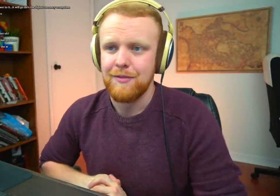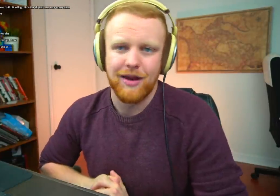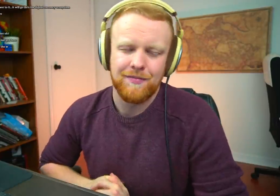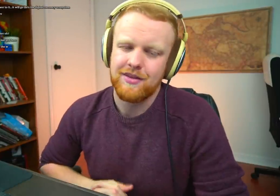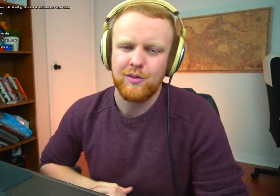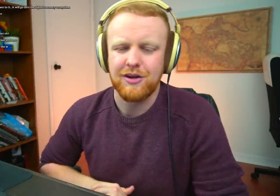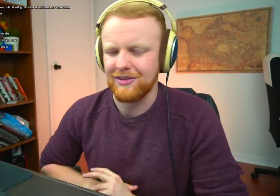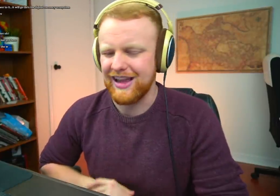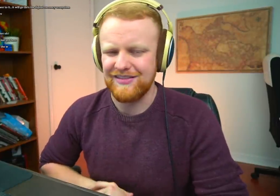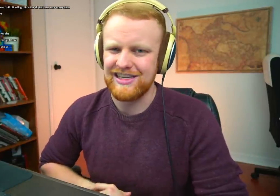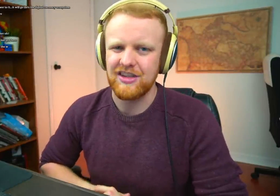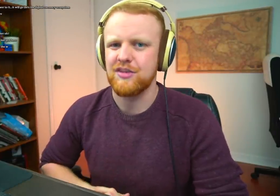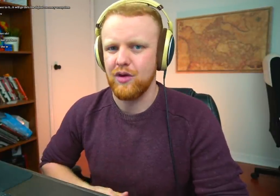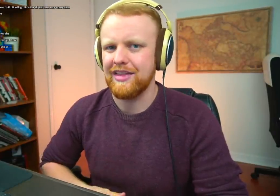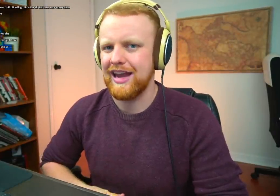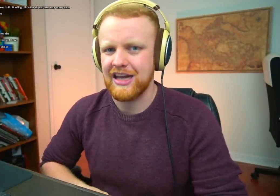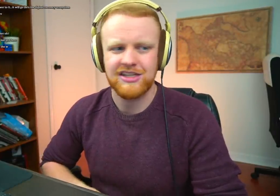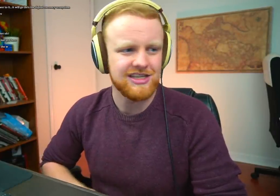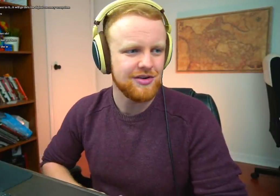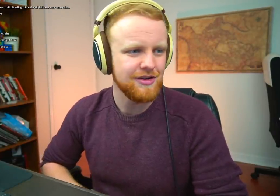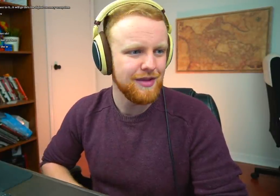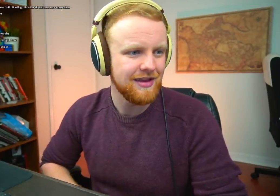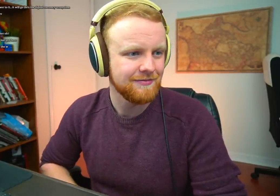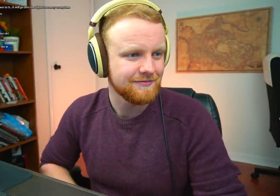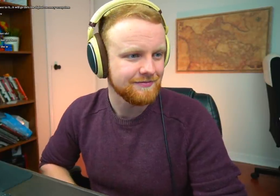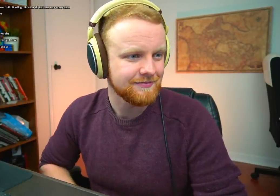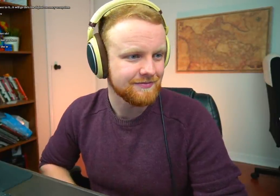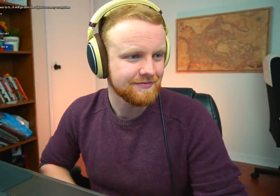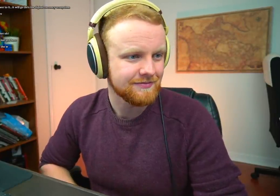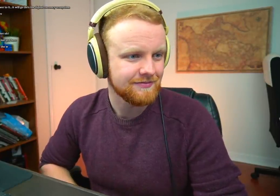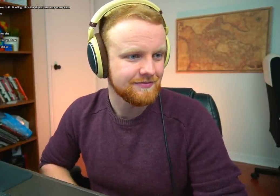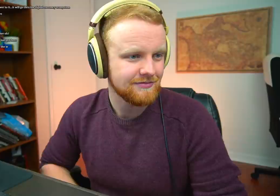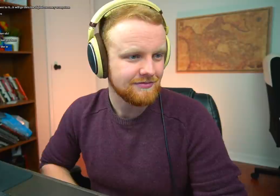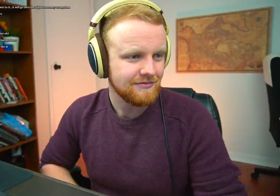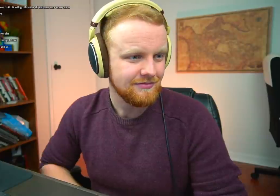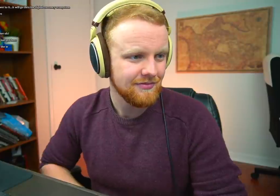like. But we don't really have details on what that actually is going to be.